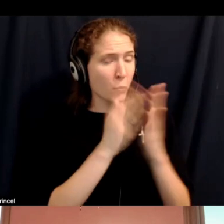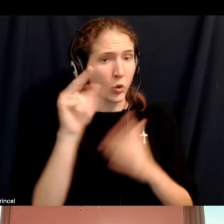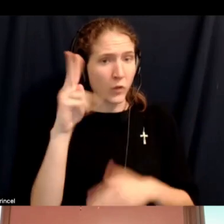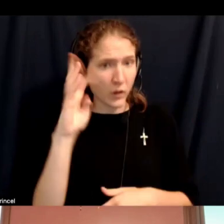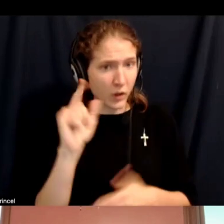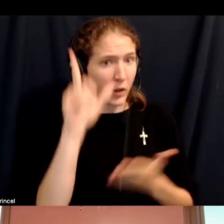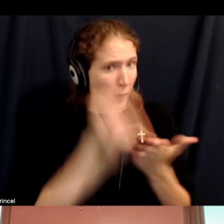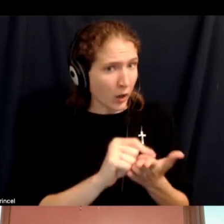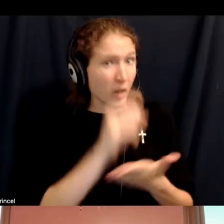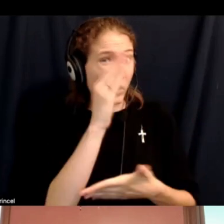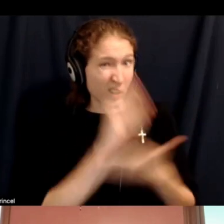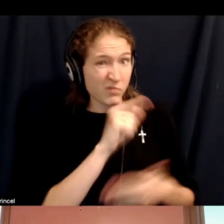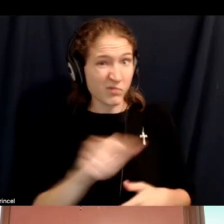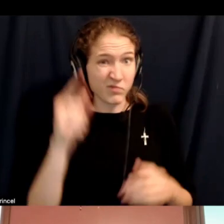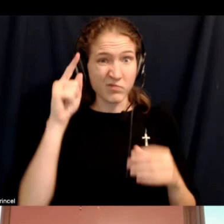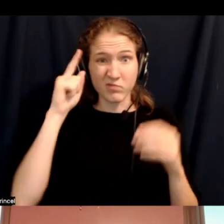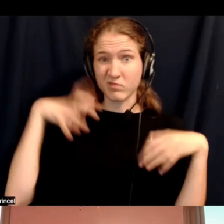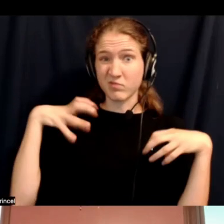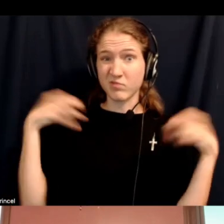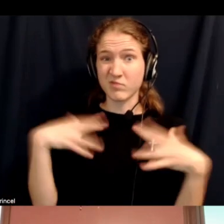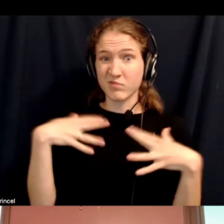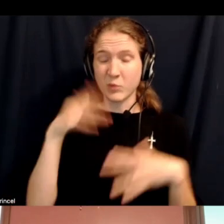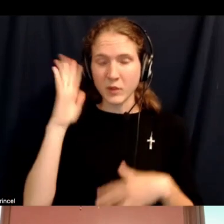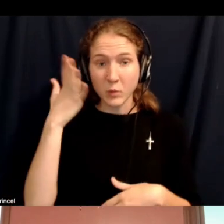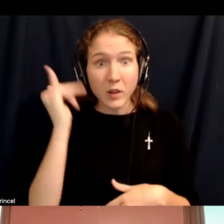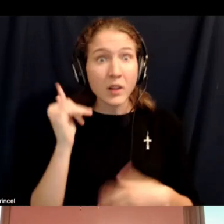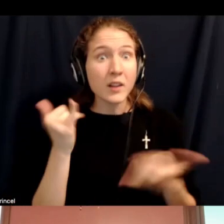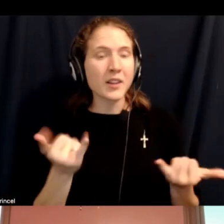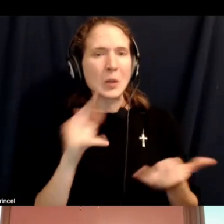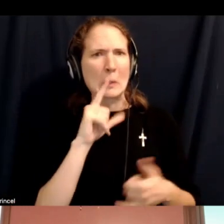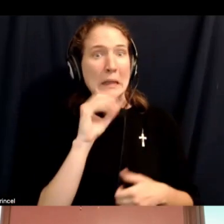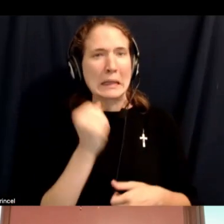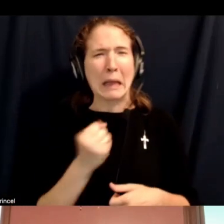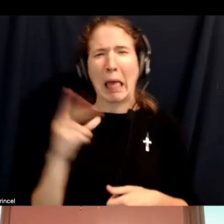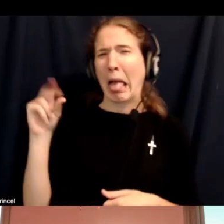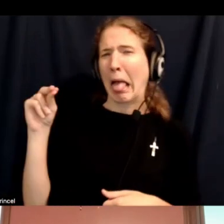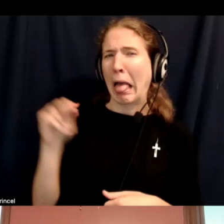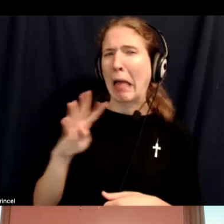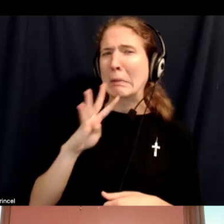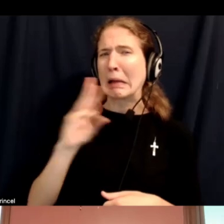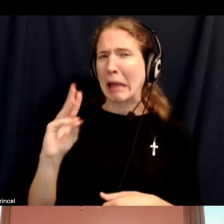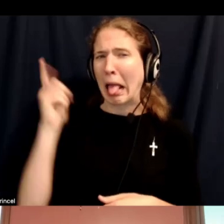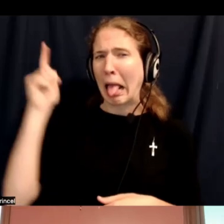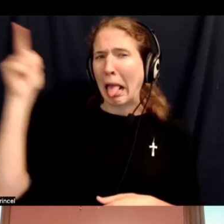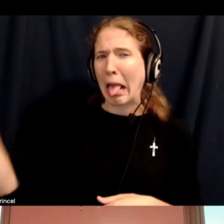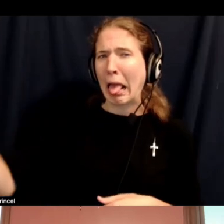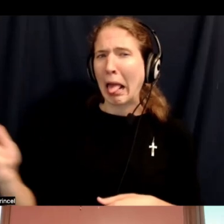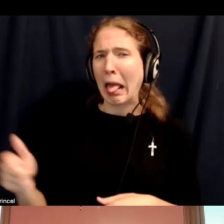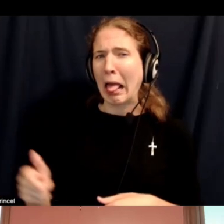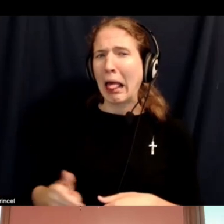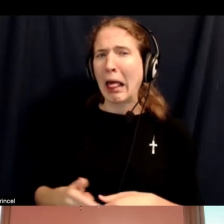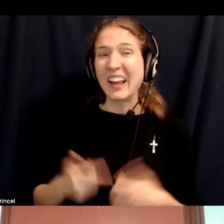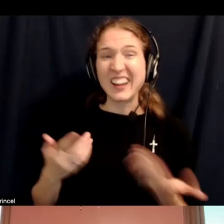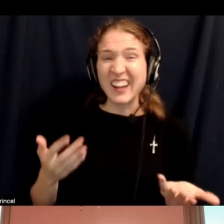going to be absolutely terrified, because you're in your 20s and you're like, no, 46, one foot in the